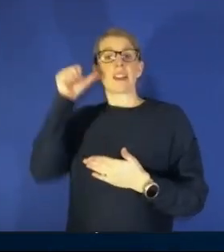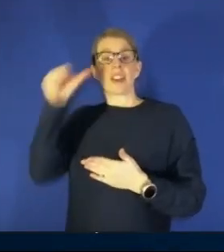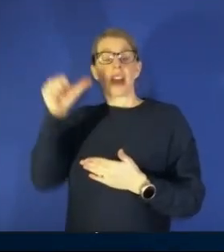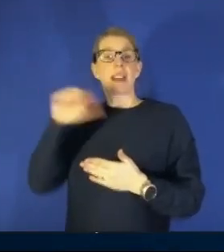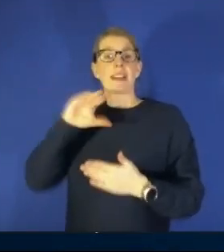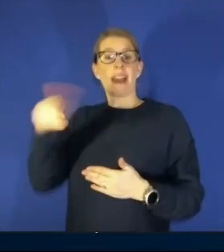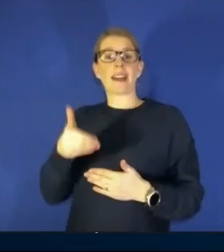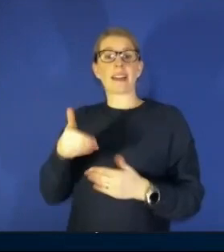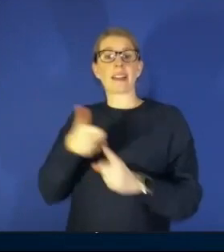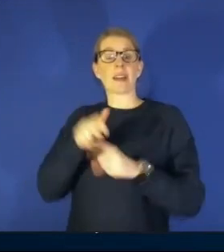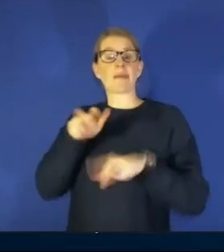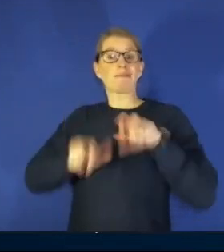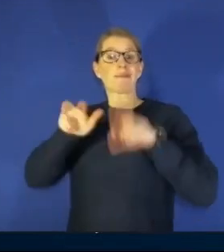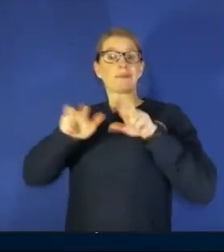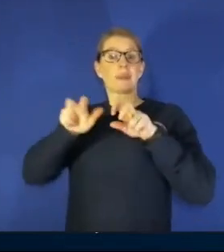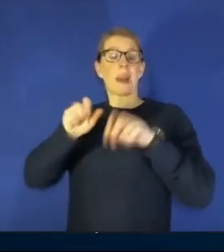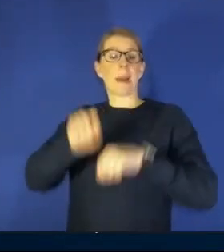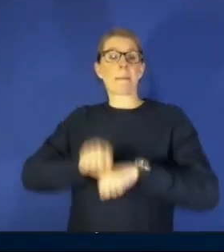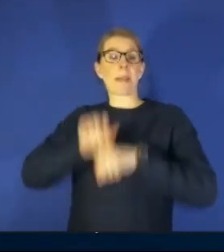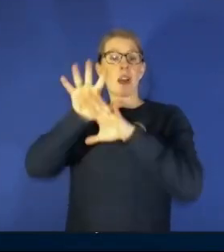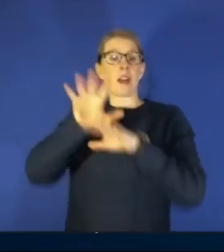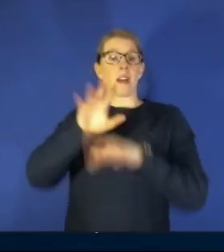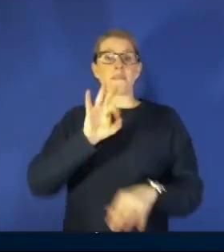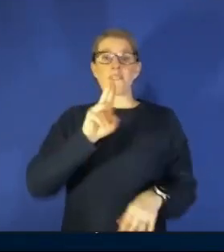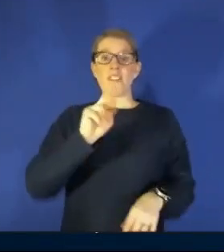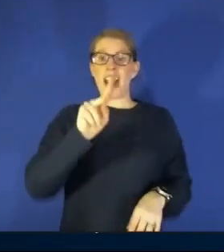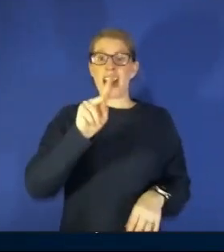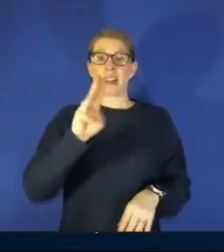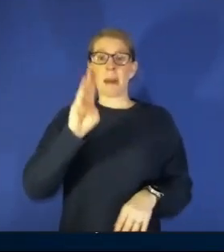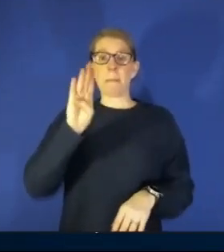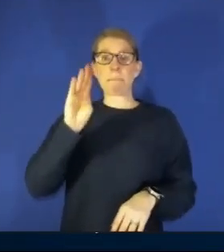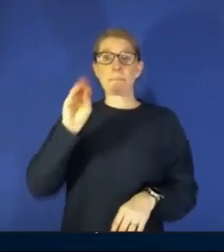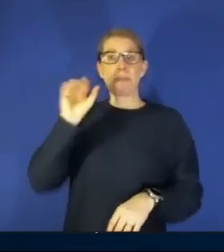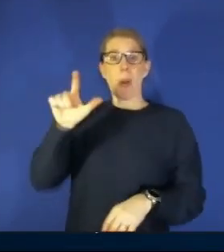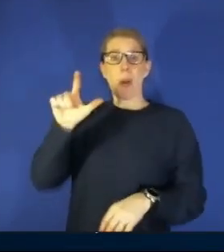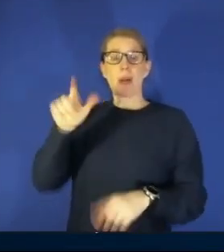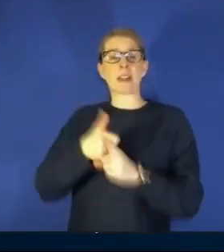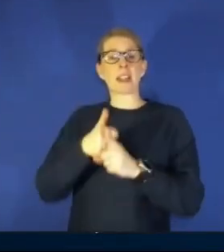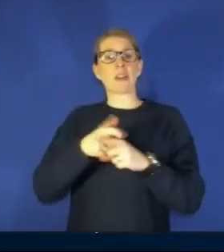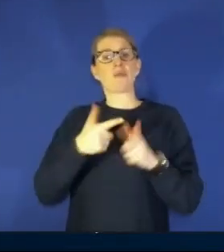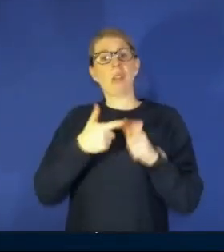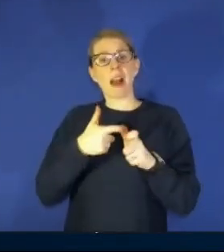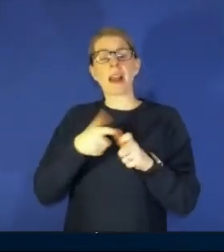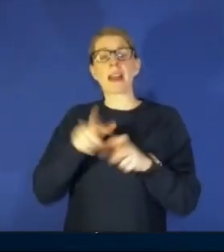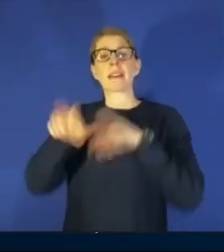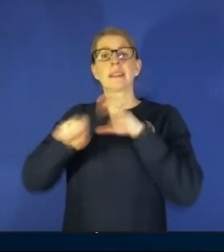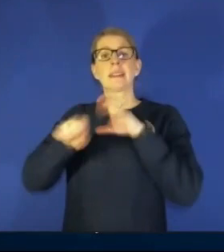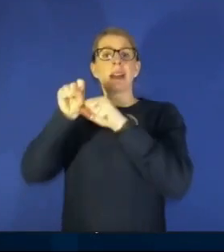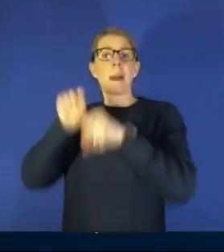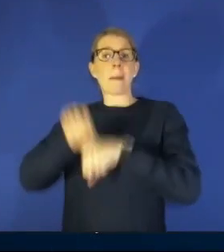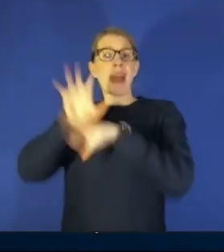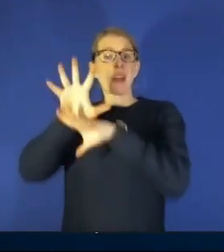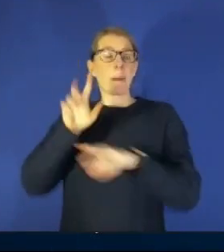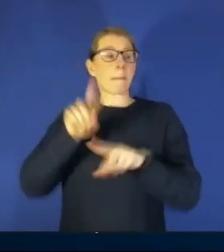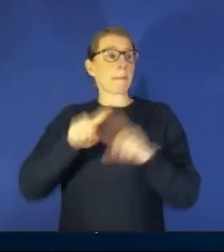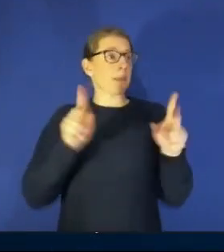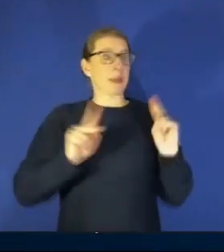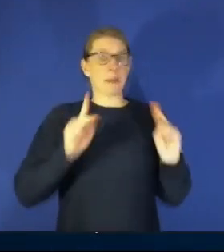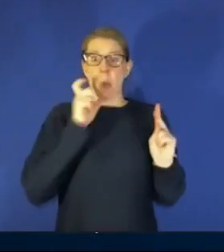Frank Boal's doing the same type of things. He's out there climbing mountains and running. But you're not saying that people have to do this type